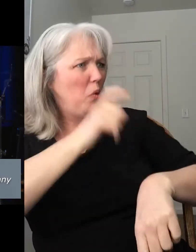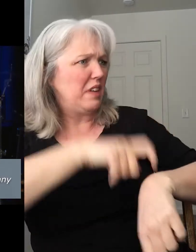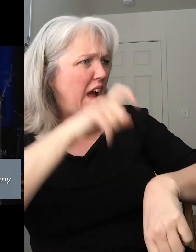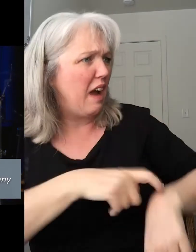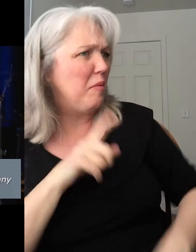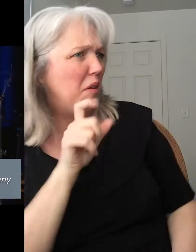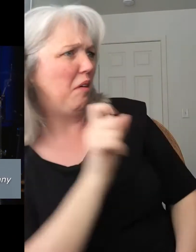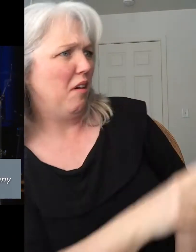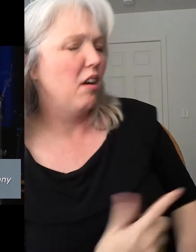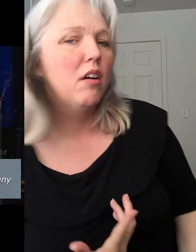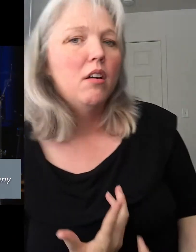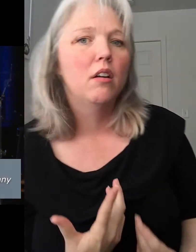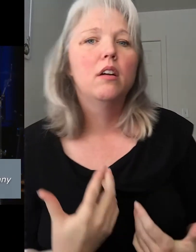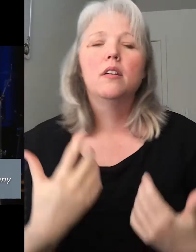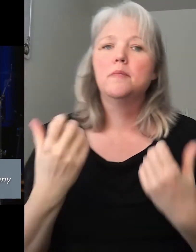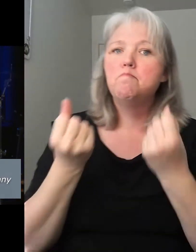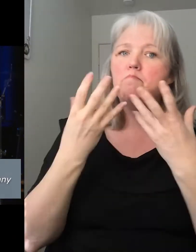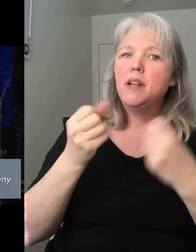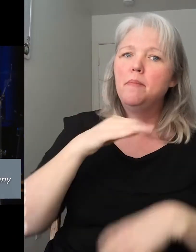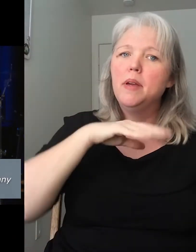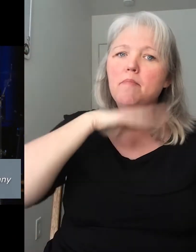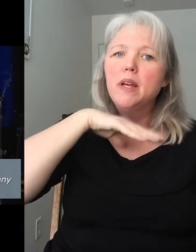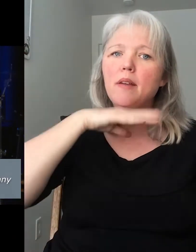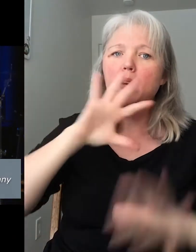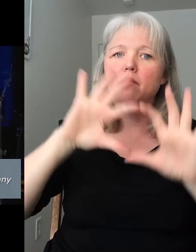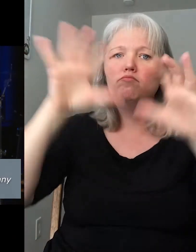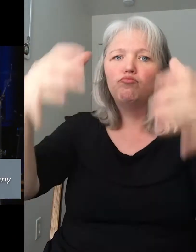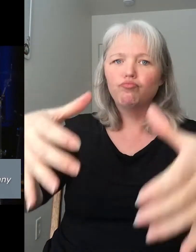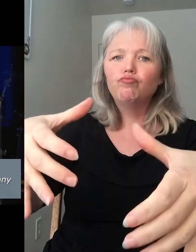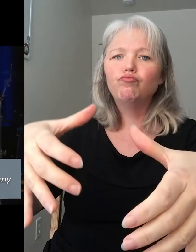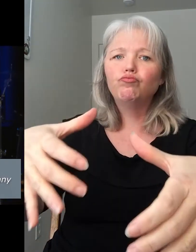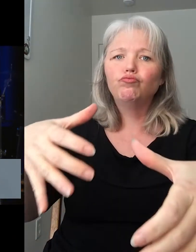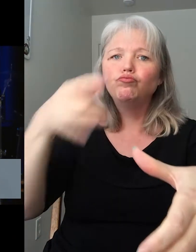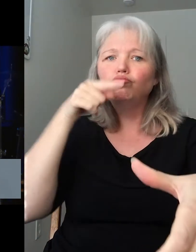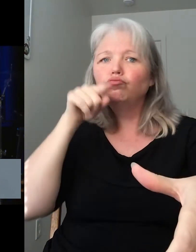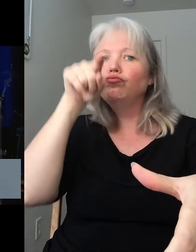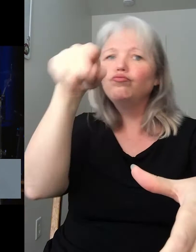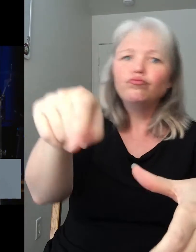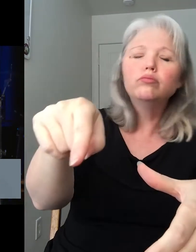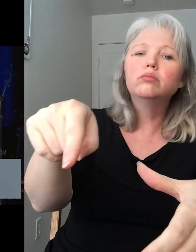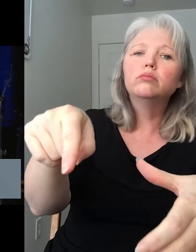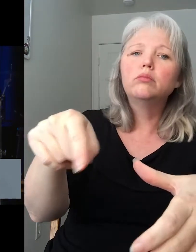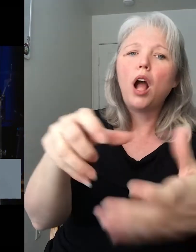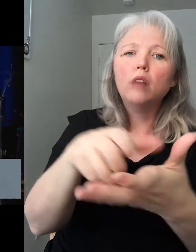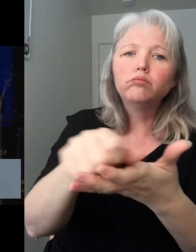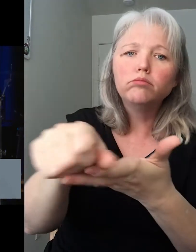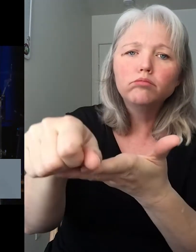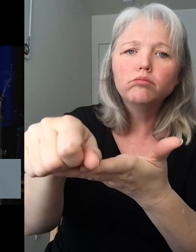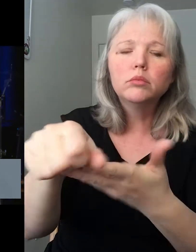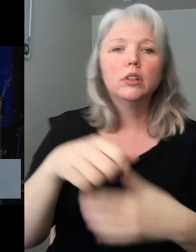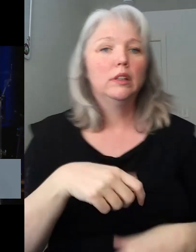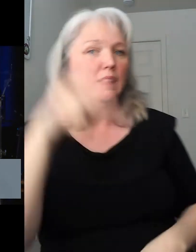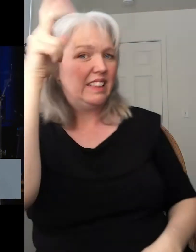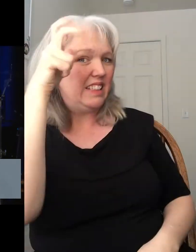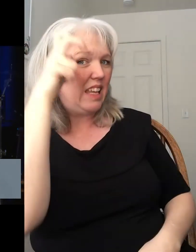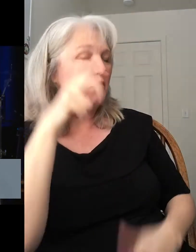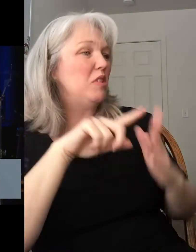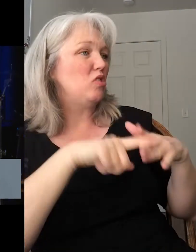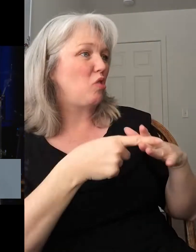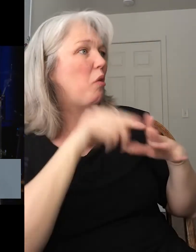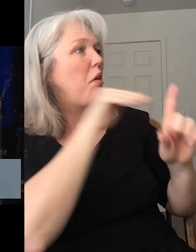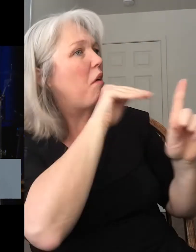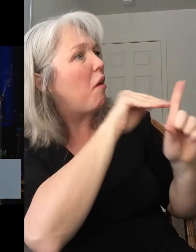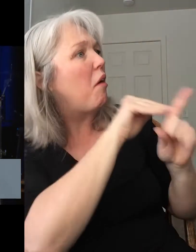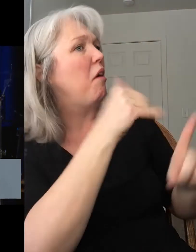time?" Now there was a herd of many swine feeding at a distance from them. The demons began to entreat him,